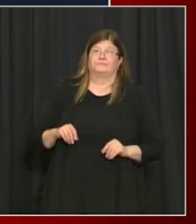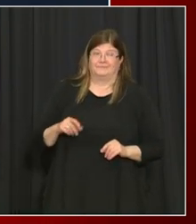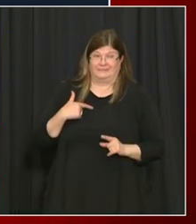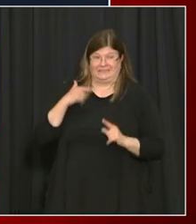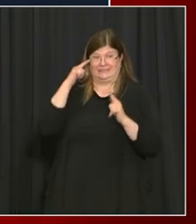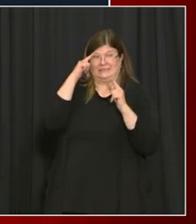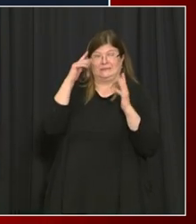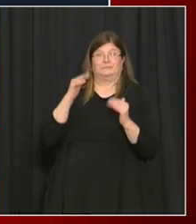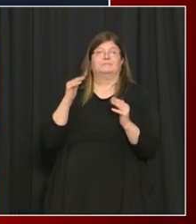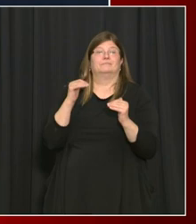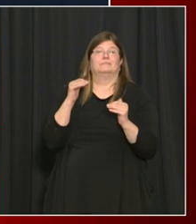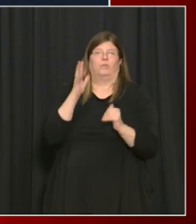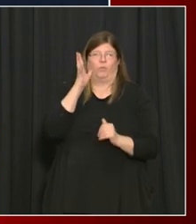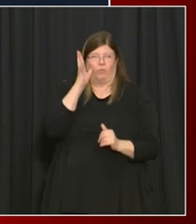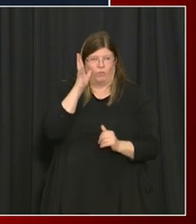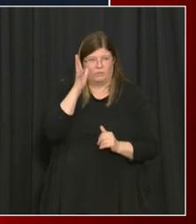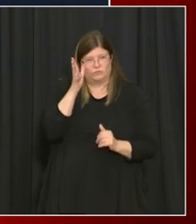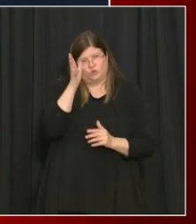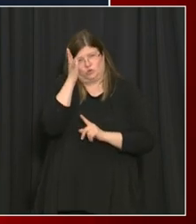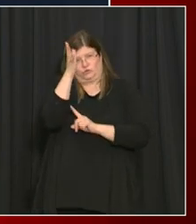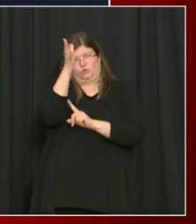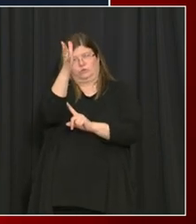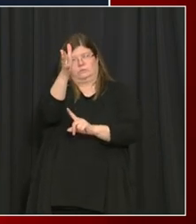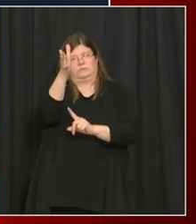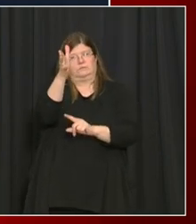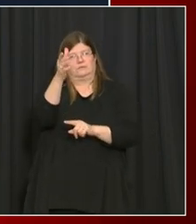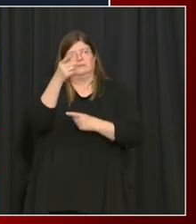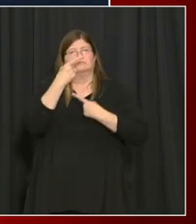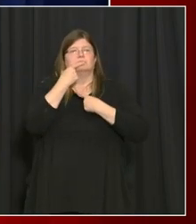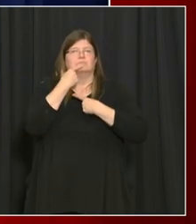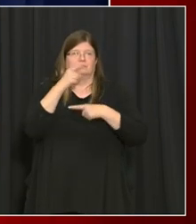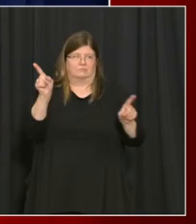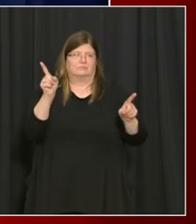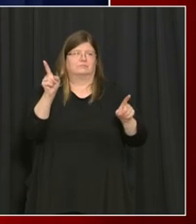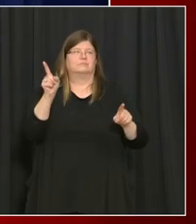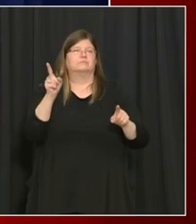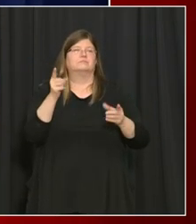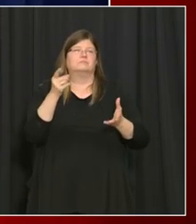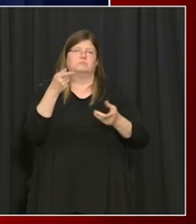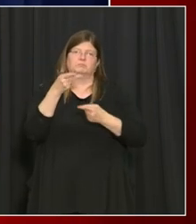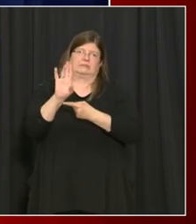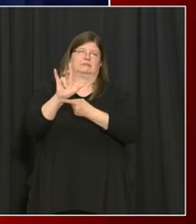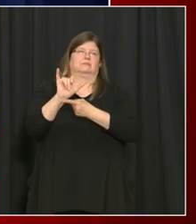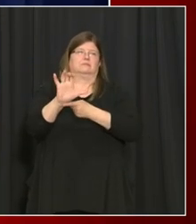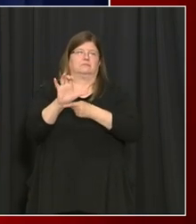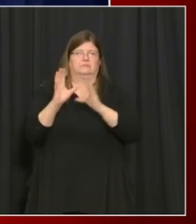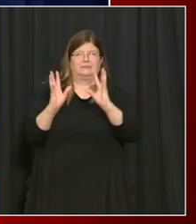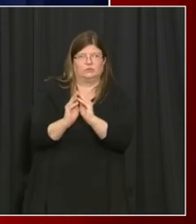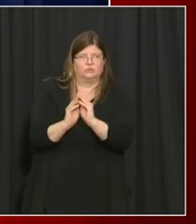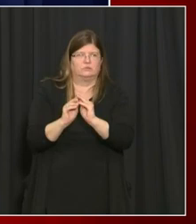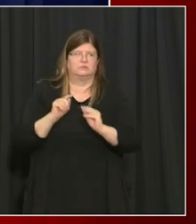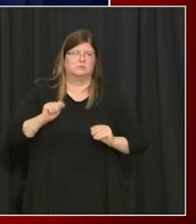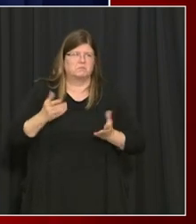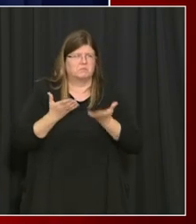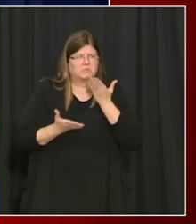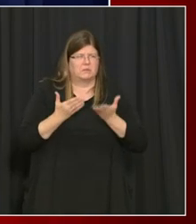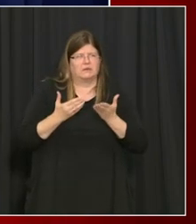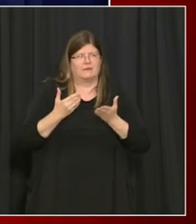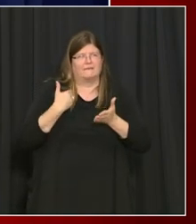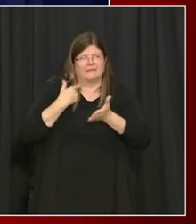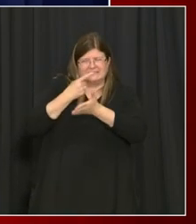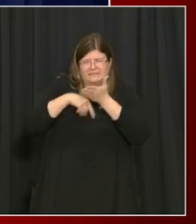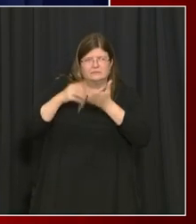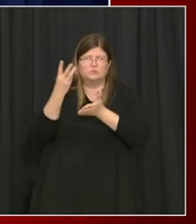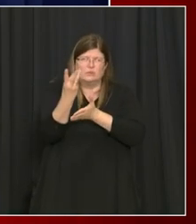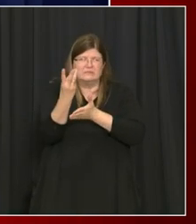a future press conference over the next several days, maybe on Monday, to have a longer